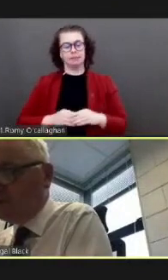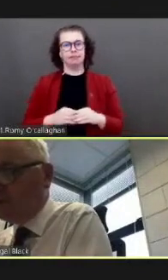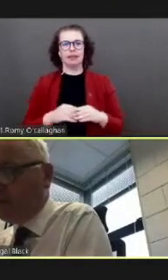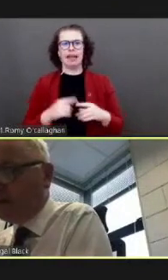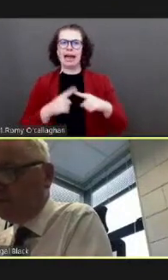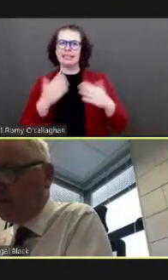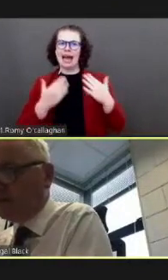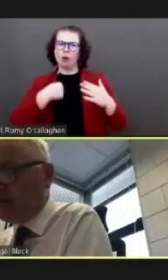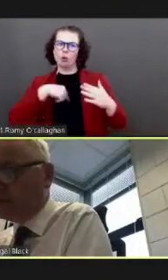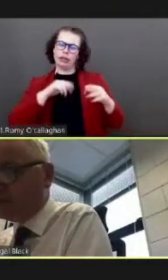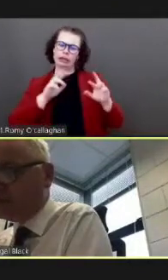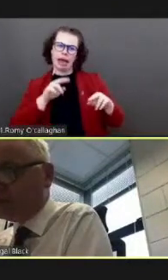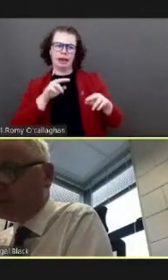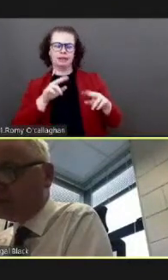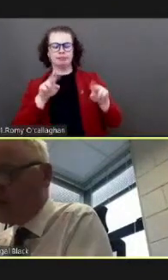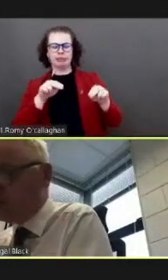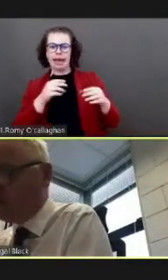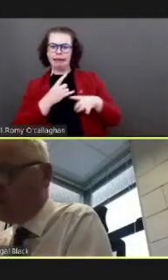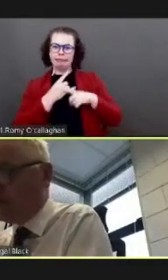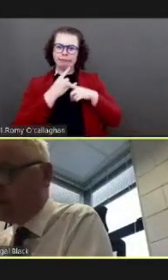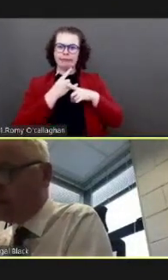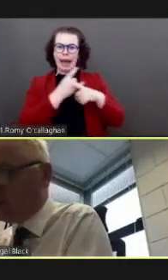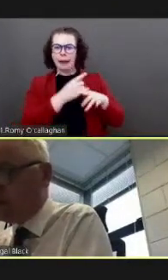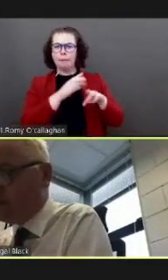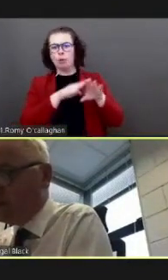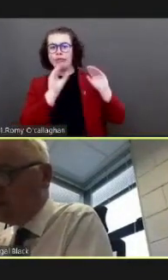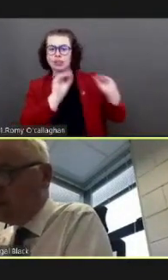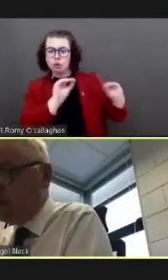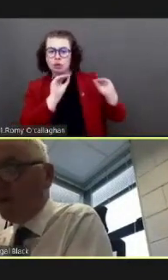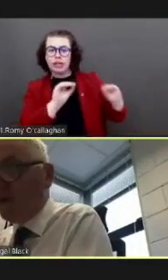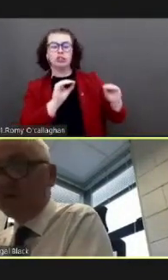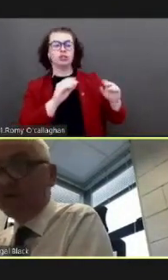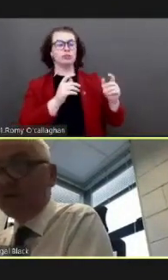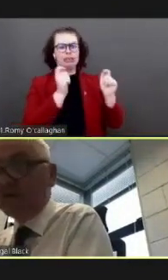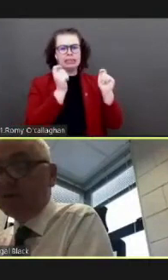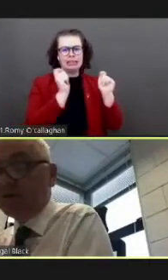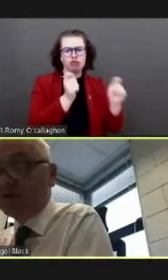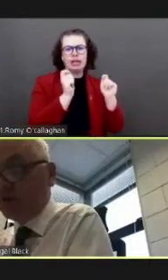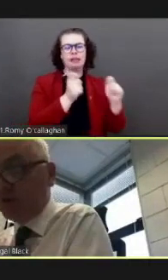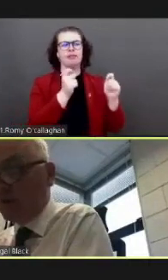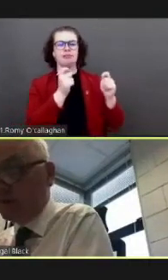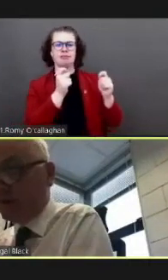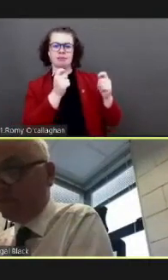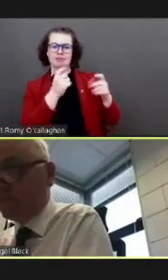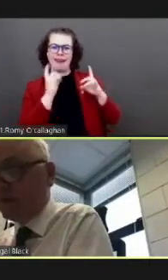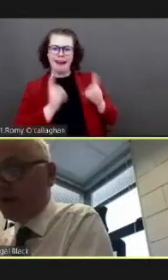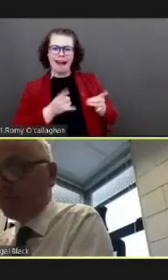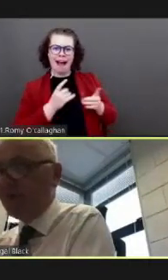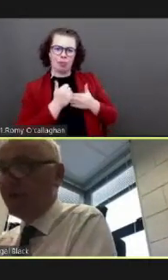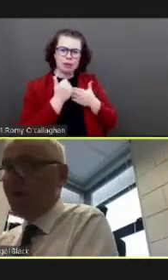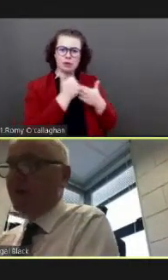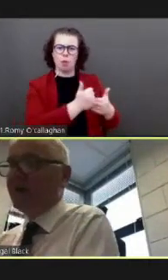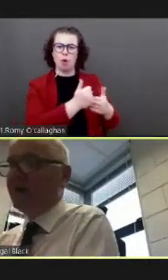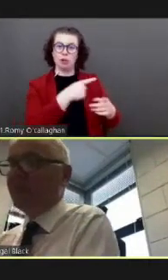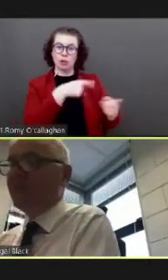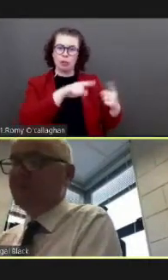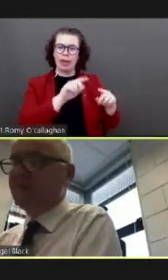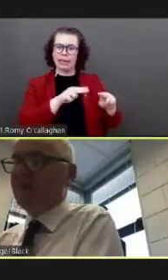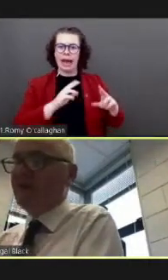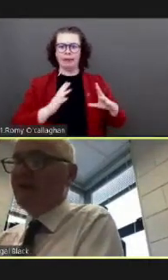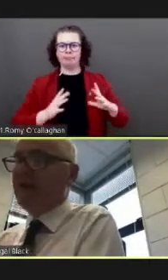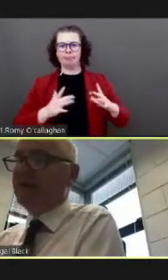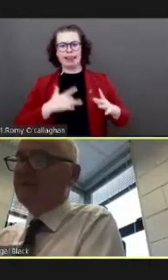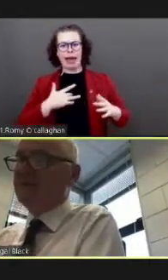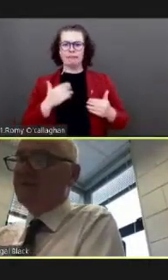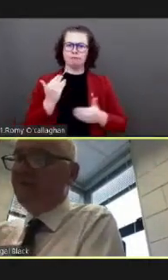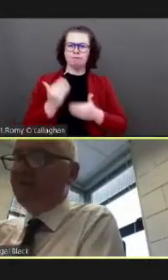responsive interventions through healthcare, education, rehabilitation, employment, and kind of transition to community. And I suppose just to give you